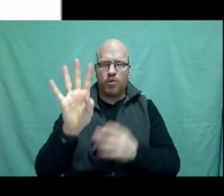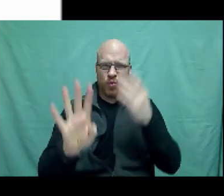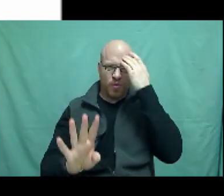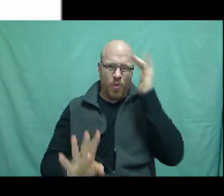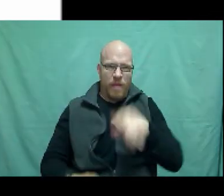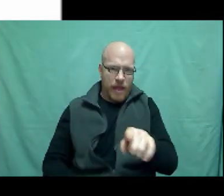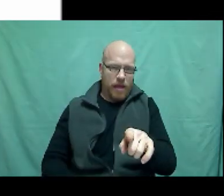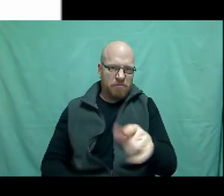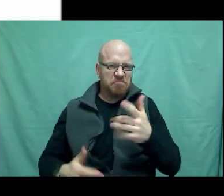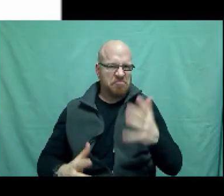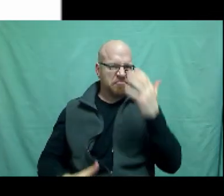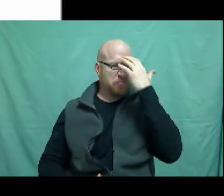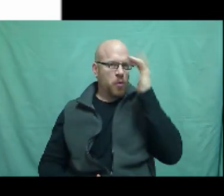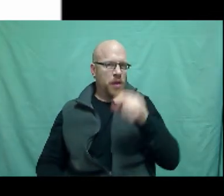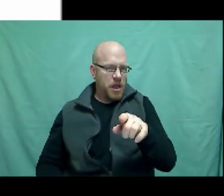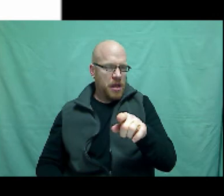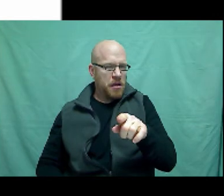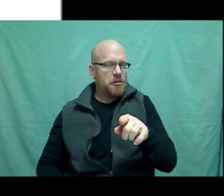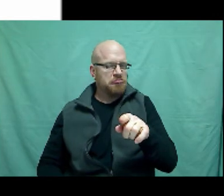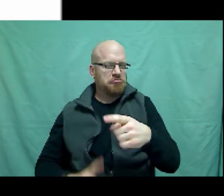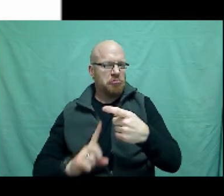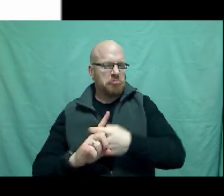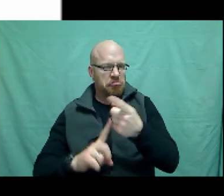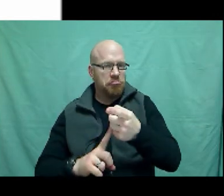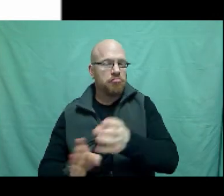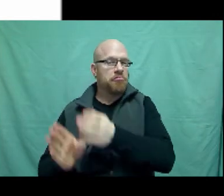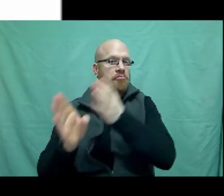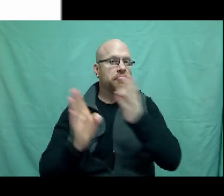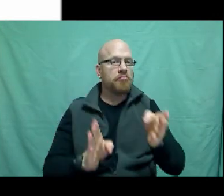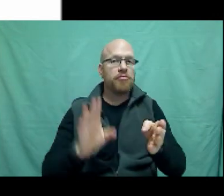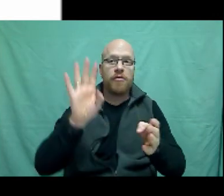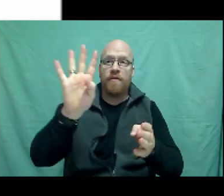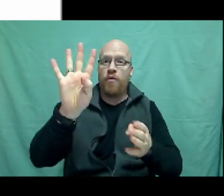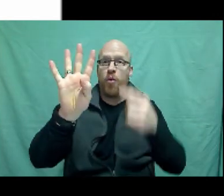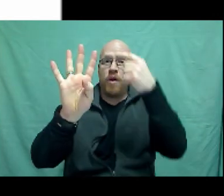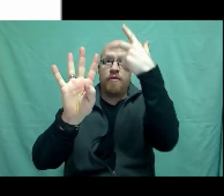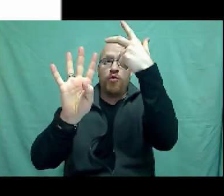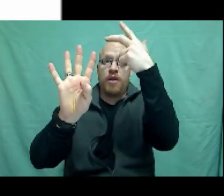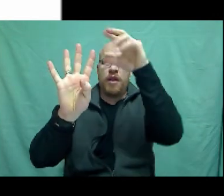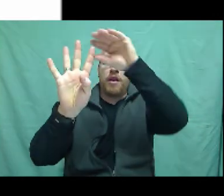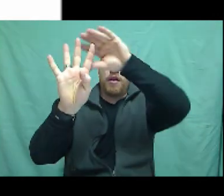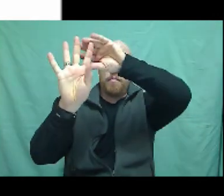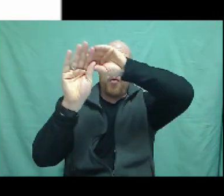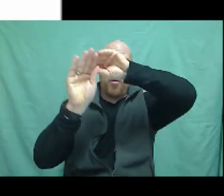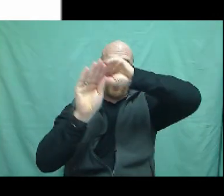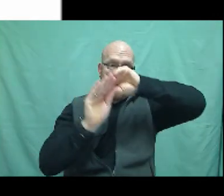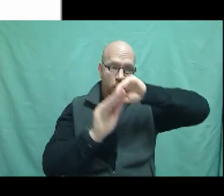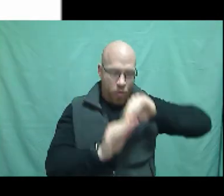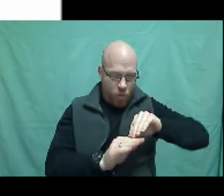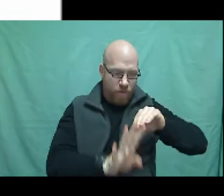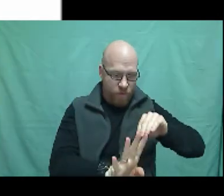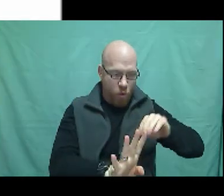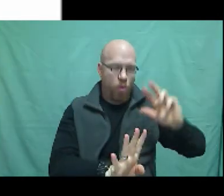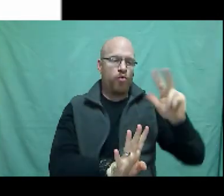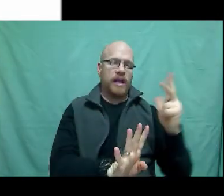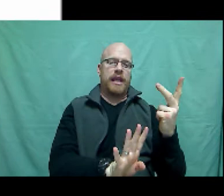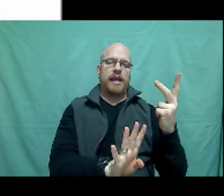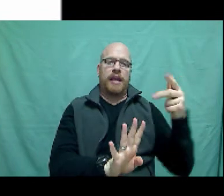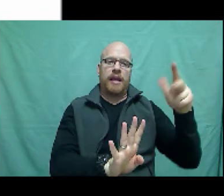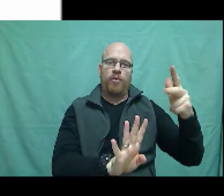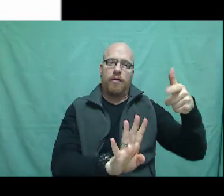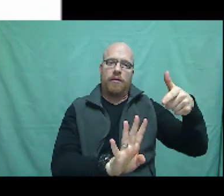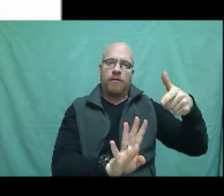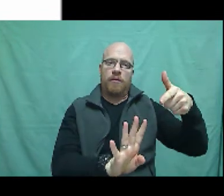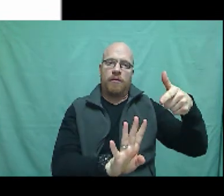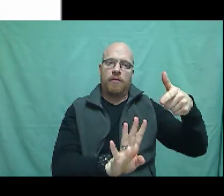I made it clear that 4 to the negative 3 is in the numerator. We already knew that, but I'm just clearing it up. So now 4 to the negative 3 gets moved to